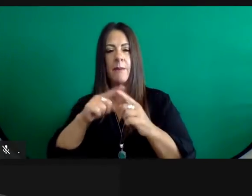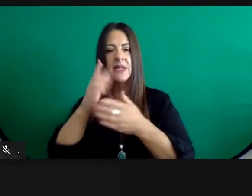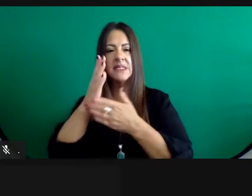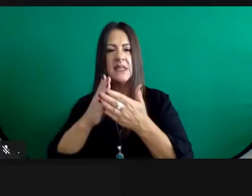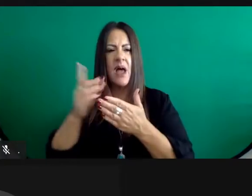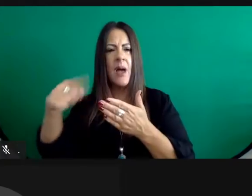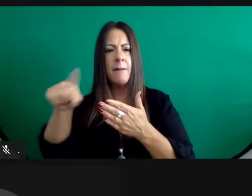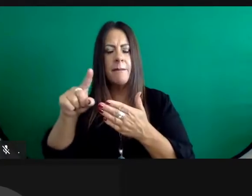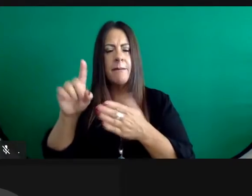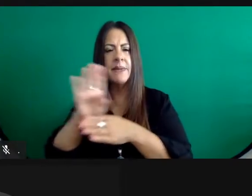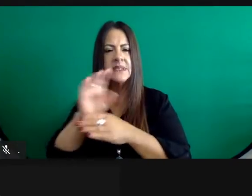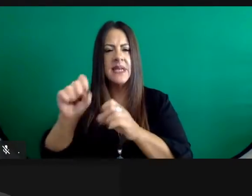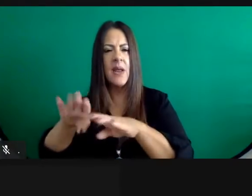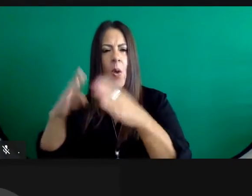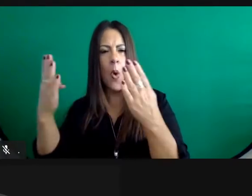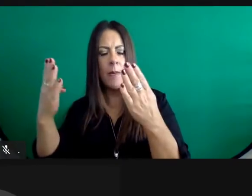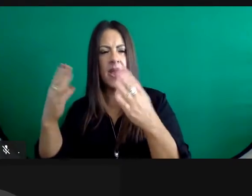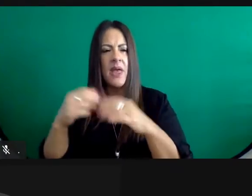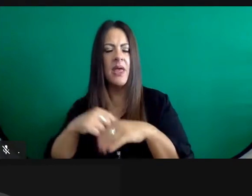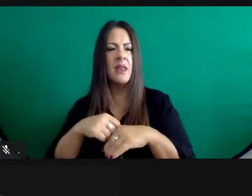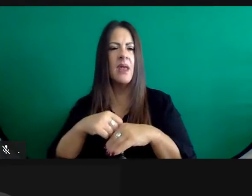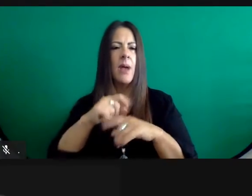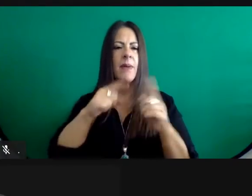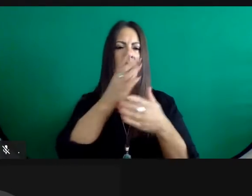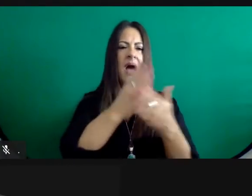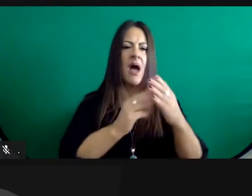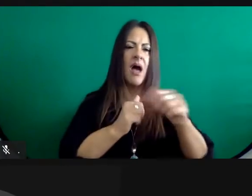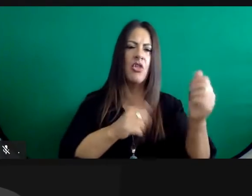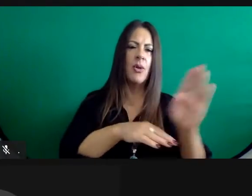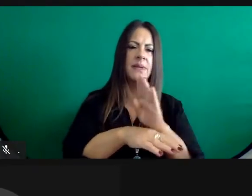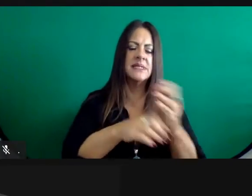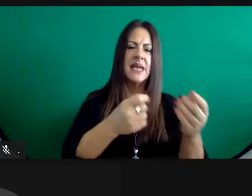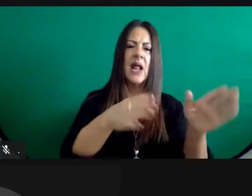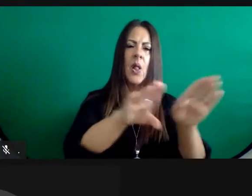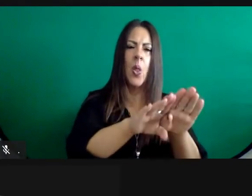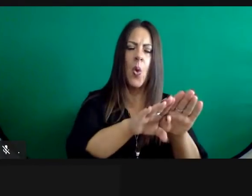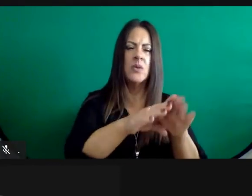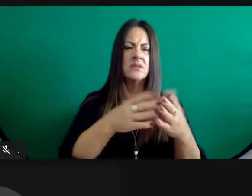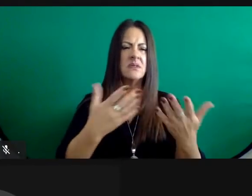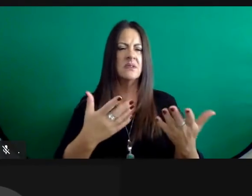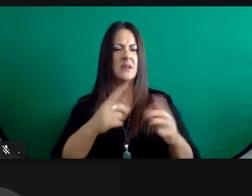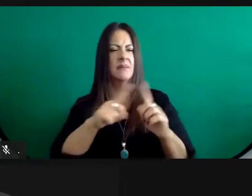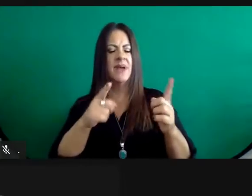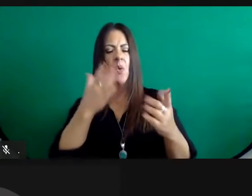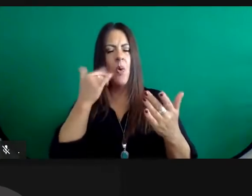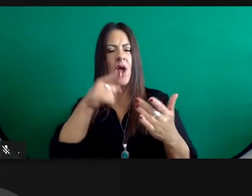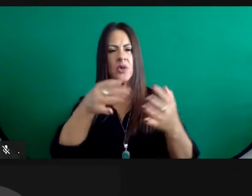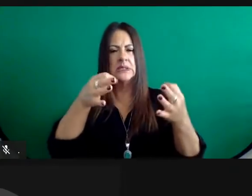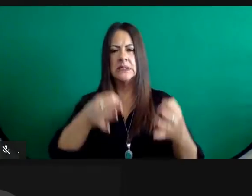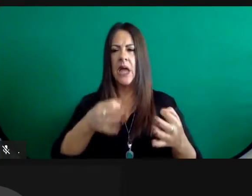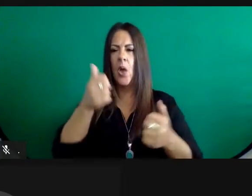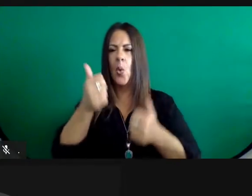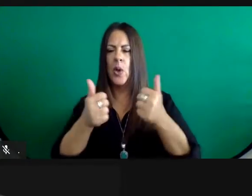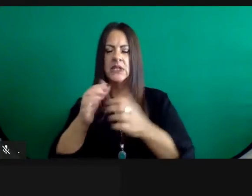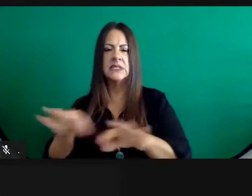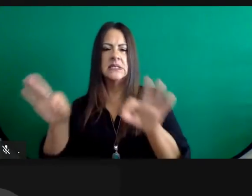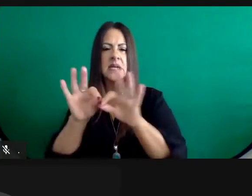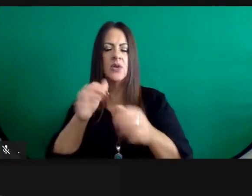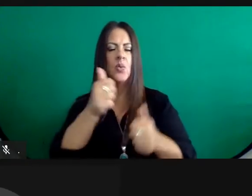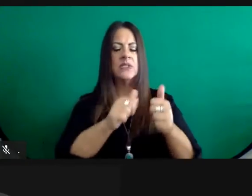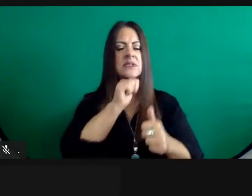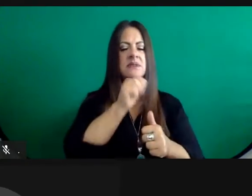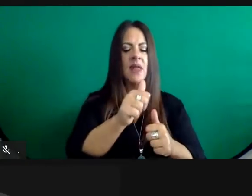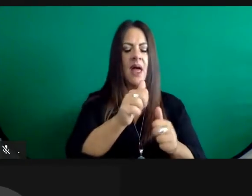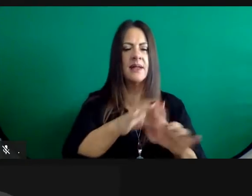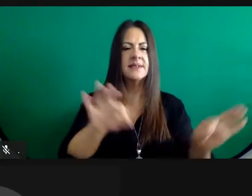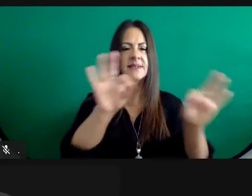Why? Doesn't that send a mixed message about what constitutes an essential activity? And the slide, one of the slides you showed in English